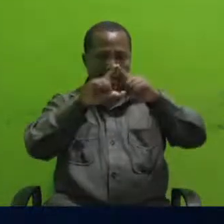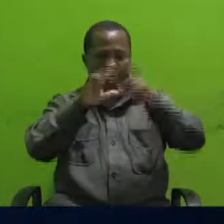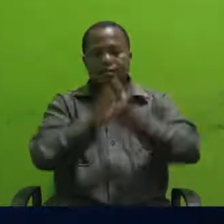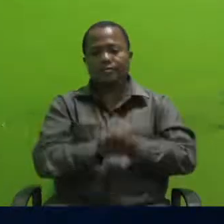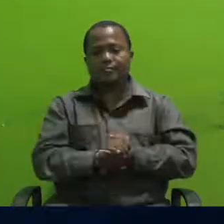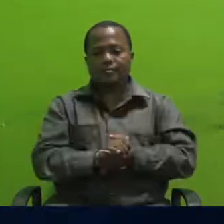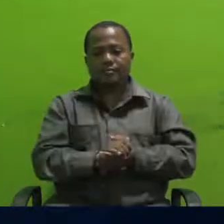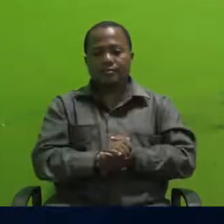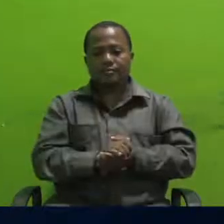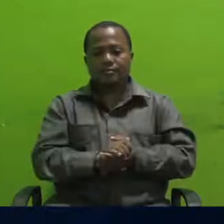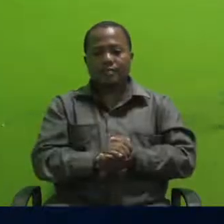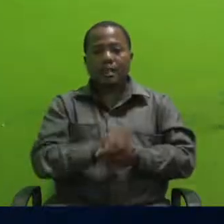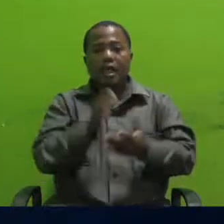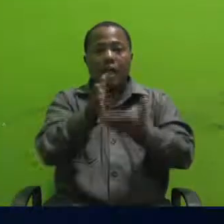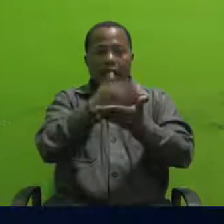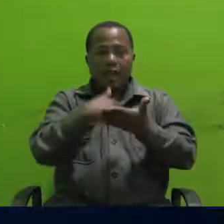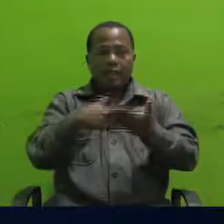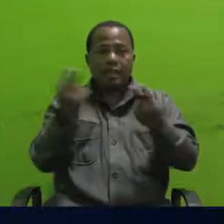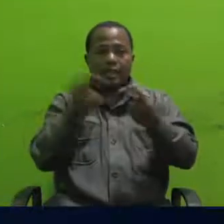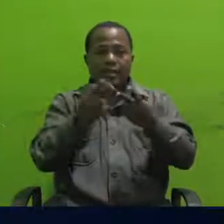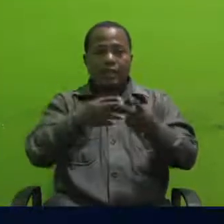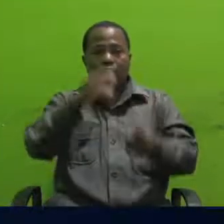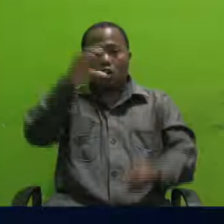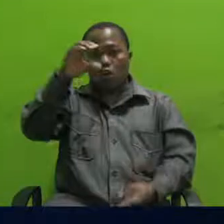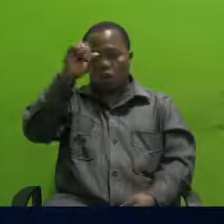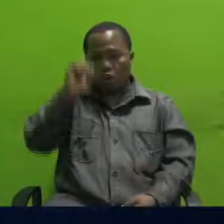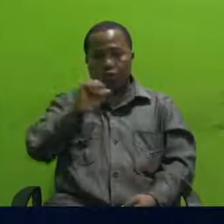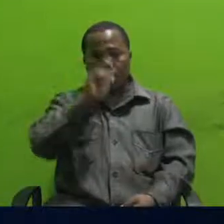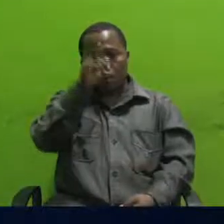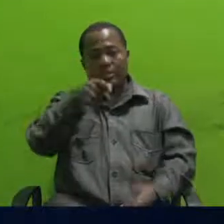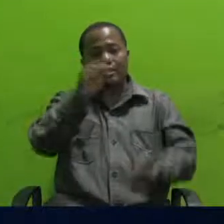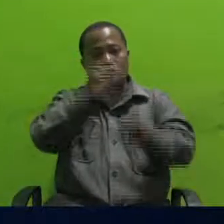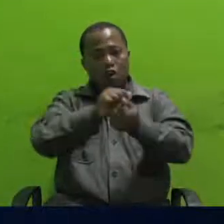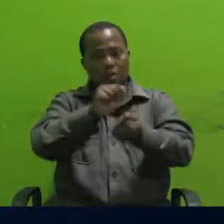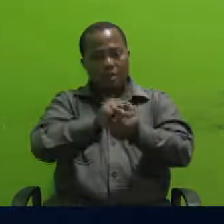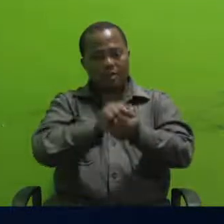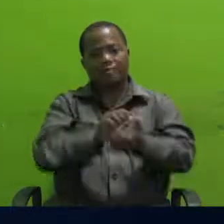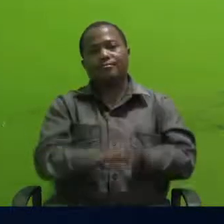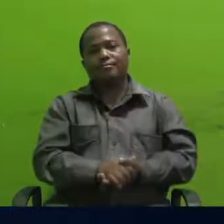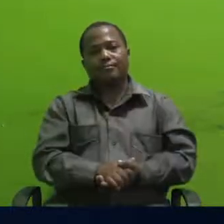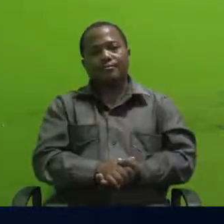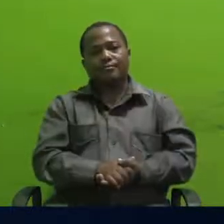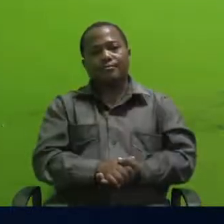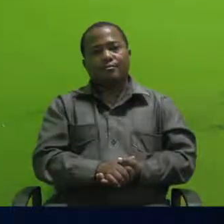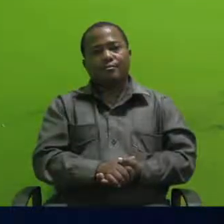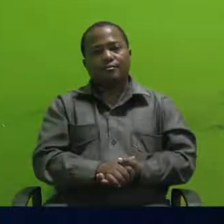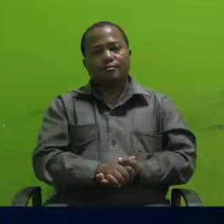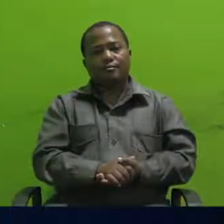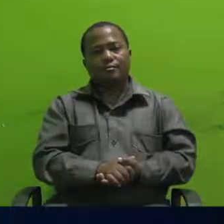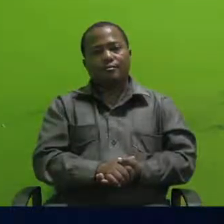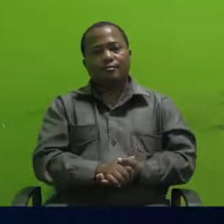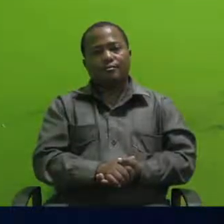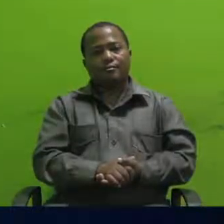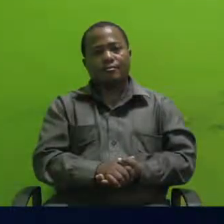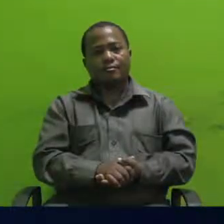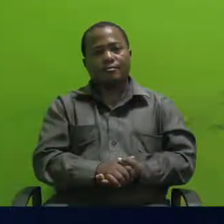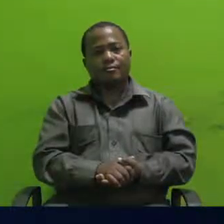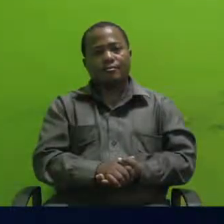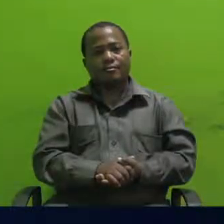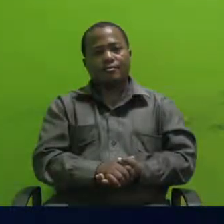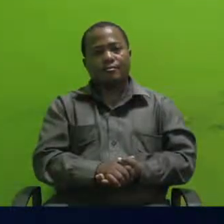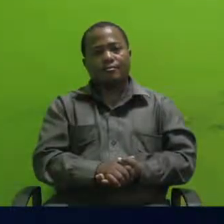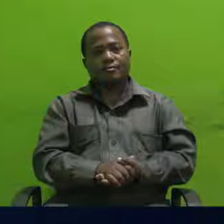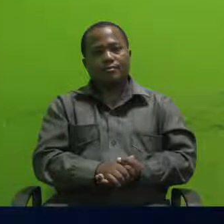triangle, the sine of angle is equal to the cosine of its complement. The sine of an angle is equal to the cosine of